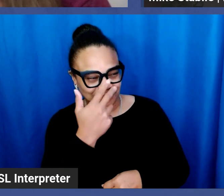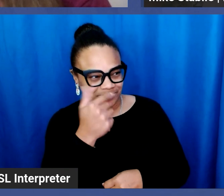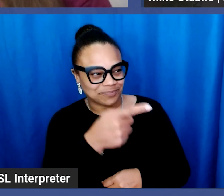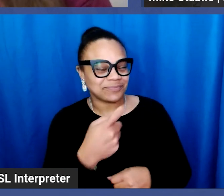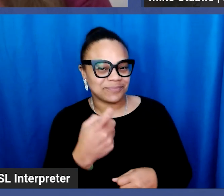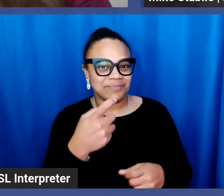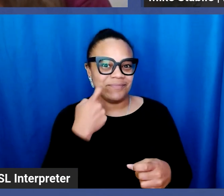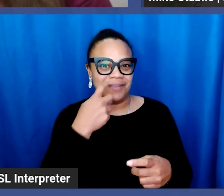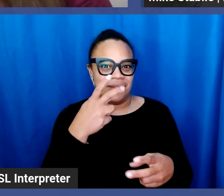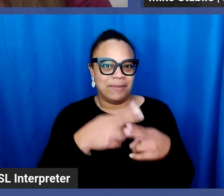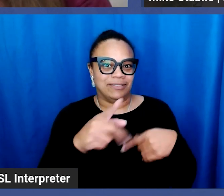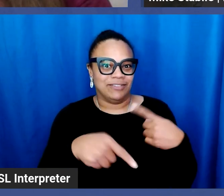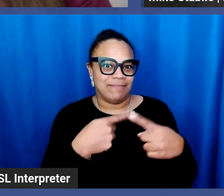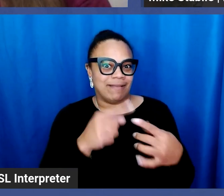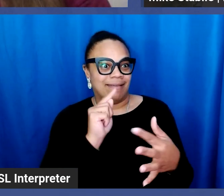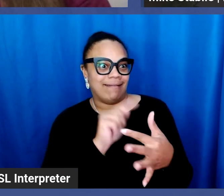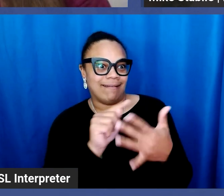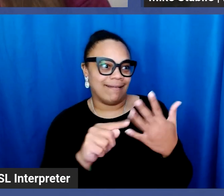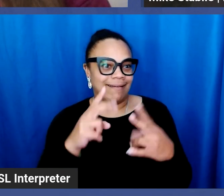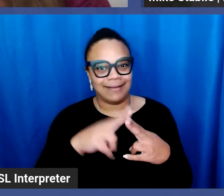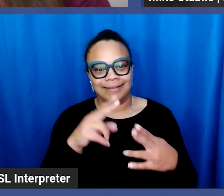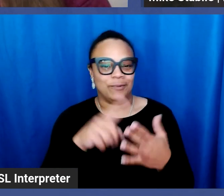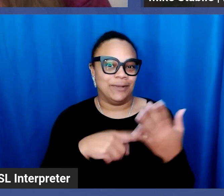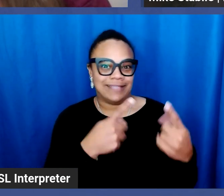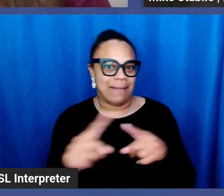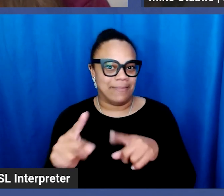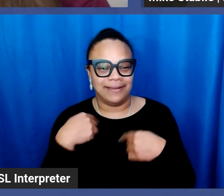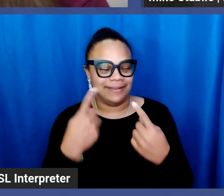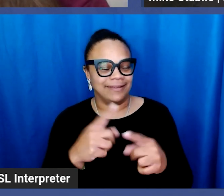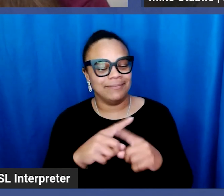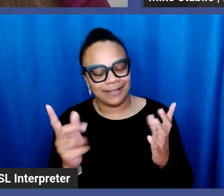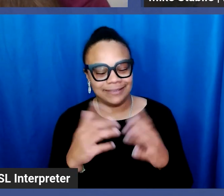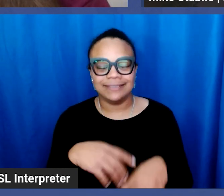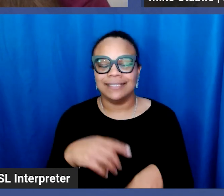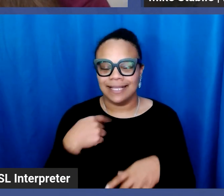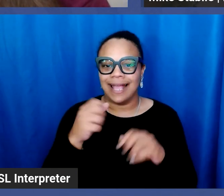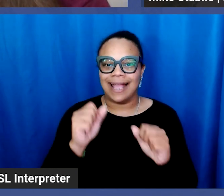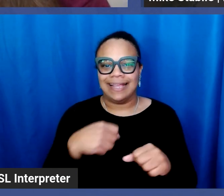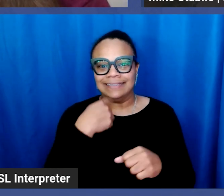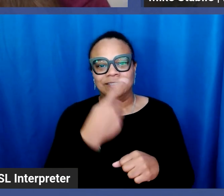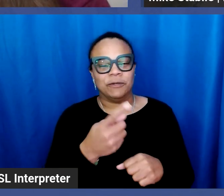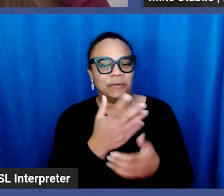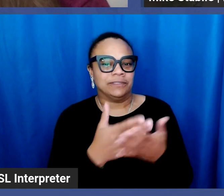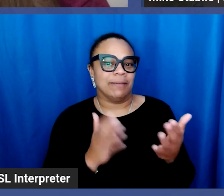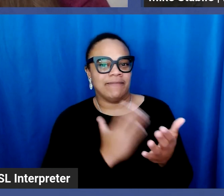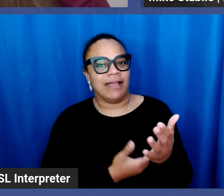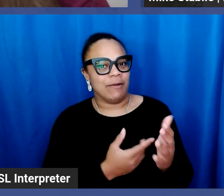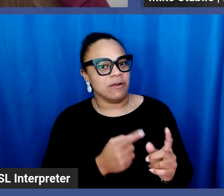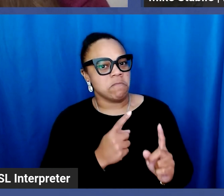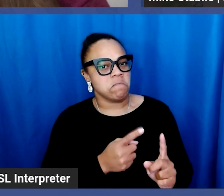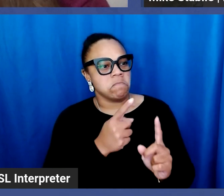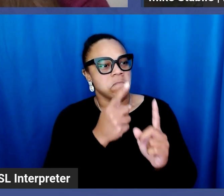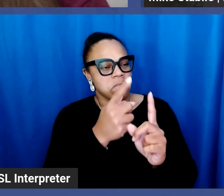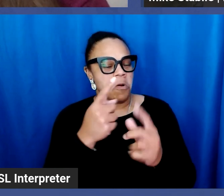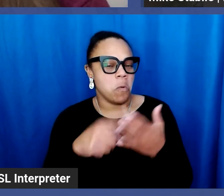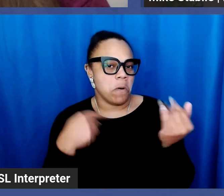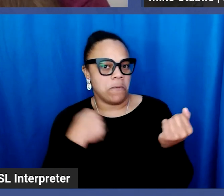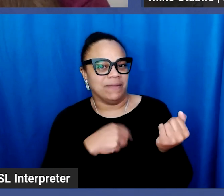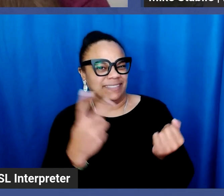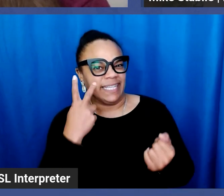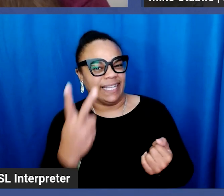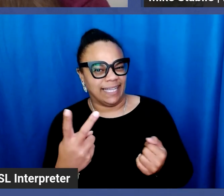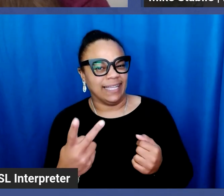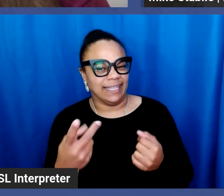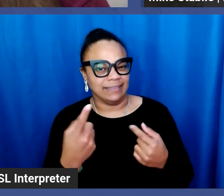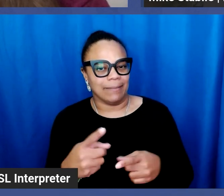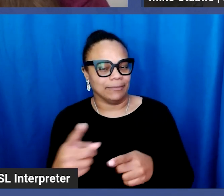obviously, what's been going on. But I can talk to you about sort of the milestones or what we've been seeing. I think